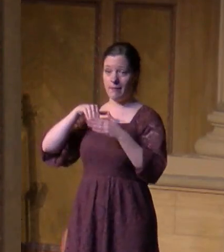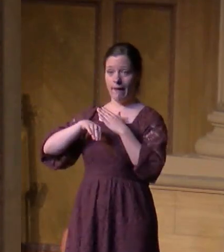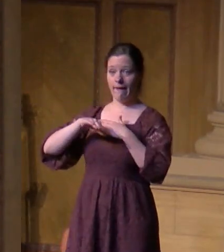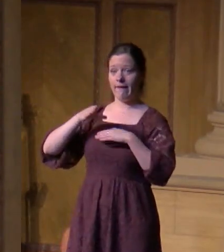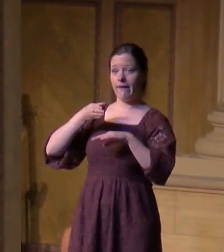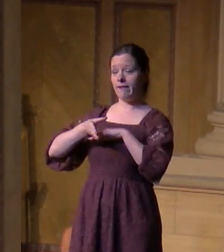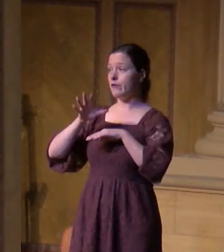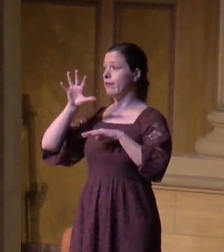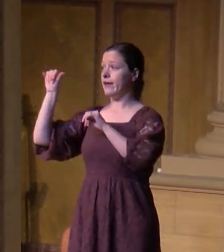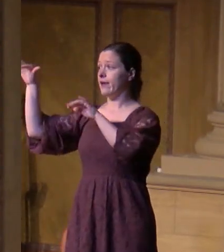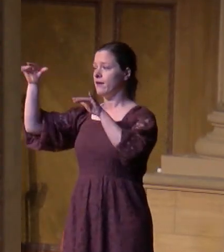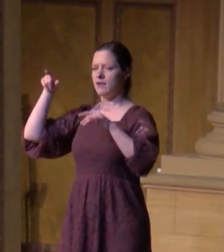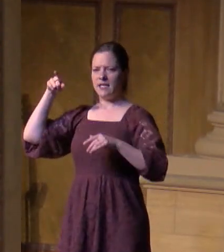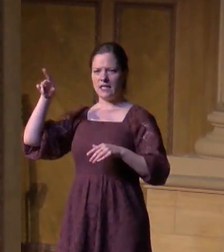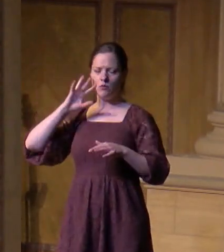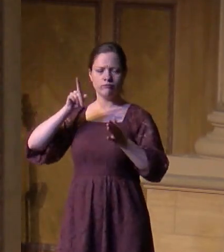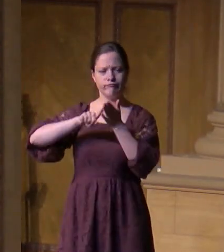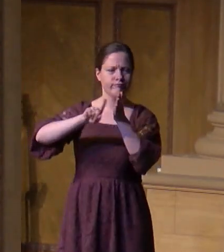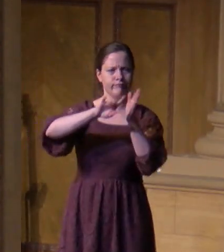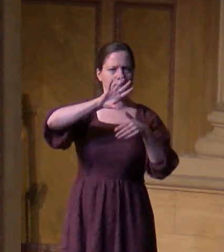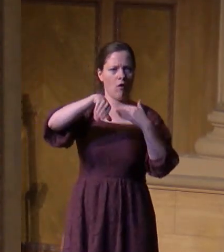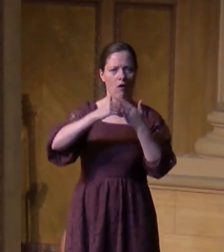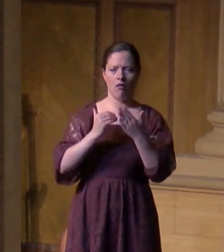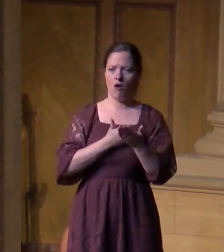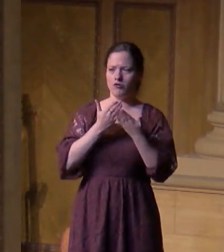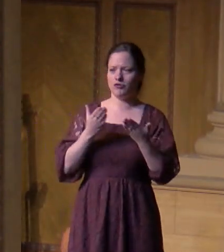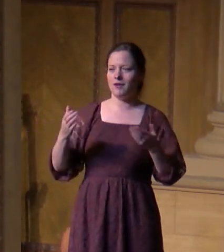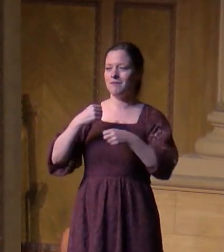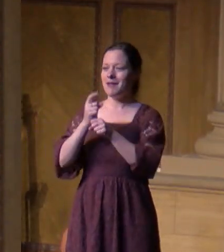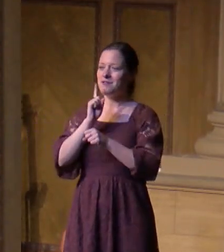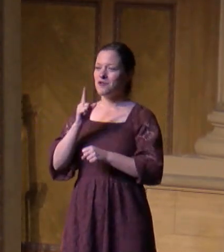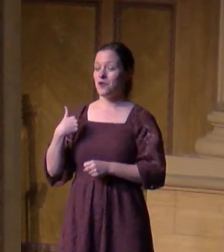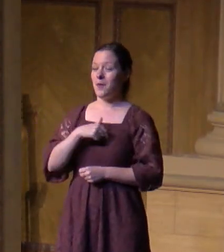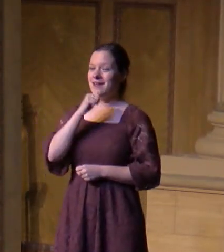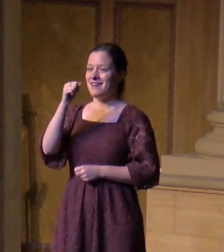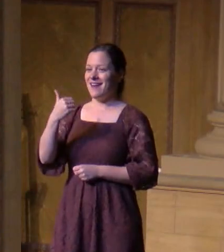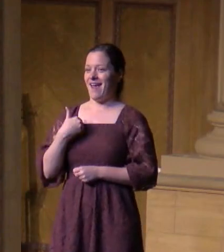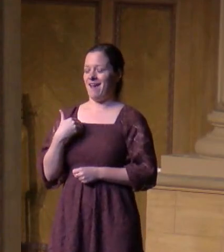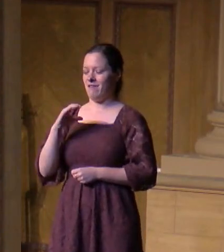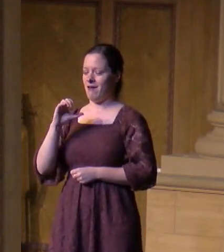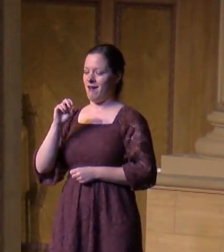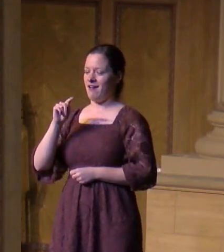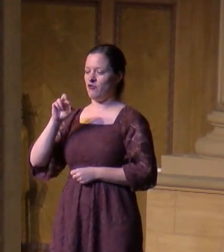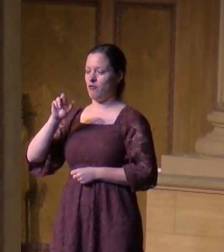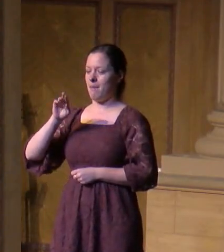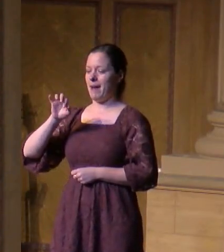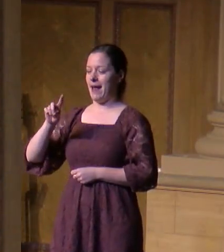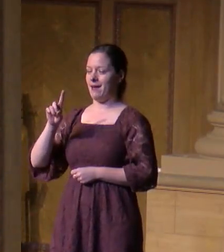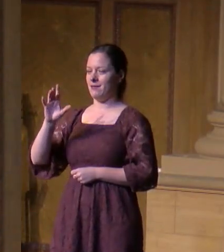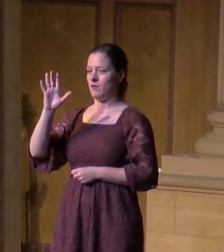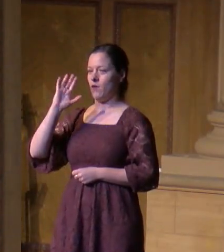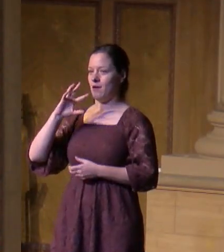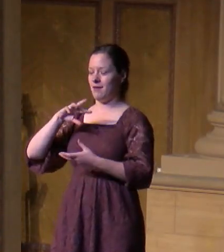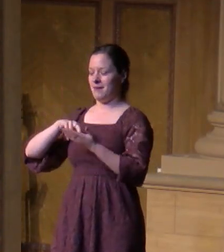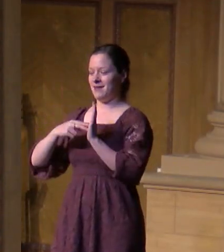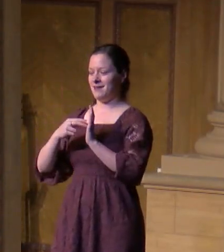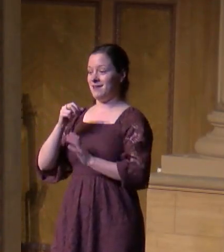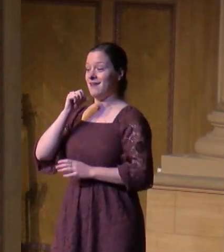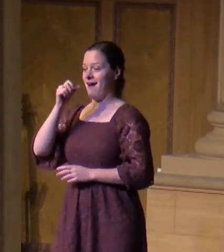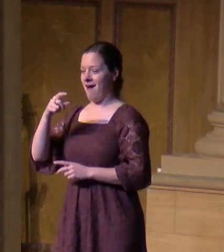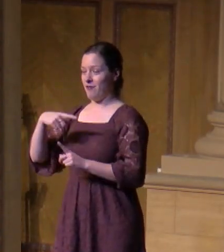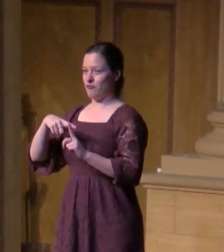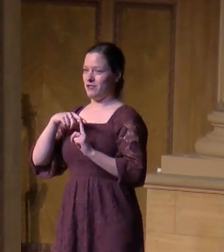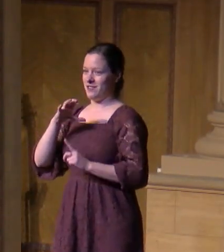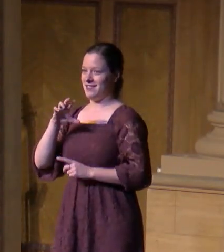after being gone and he'd rifled through all of our stuff just to make sure we didn't have any contraband, which in those days included non-Christian CDs